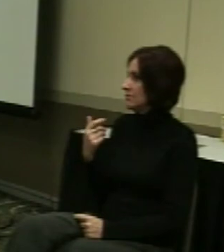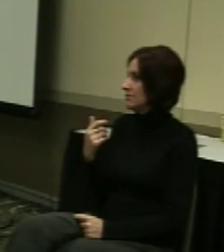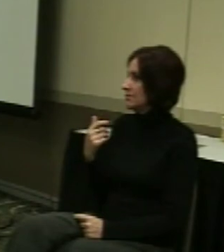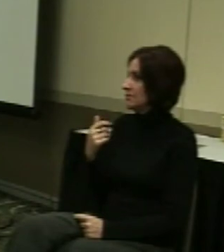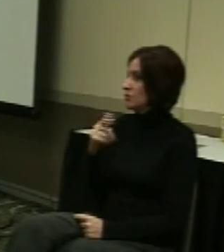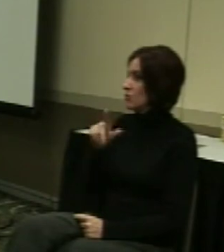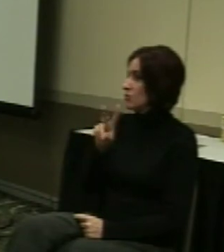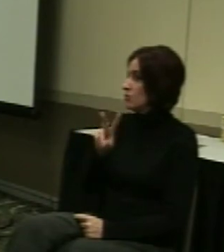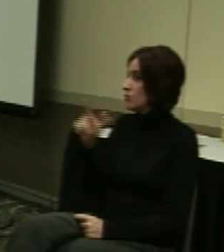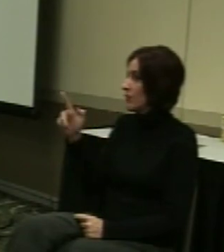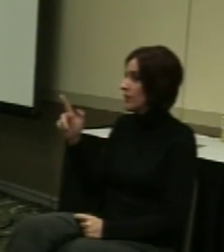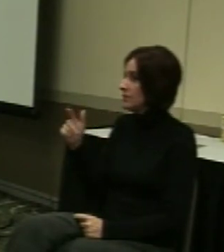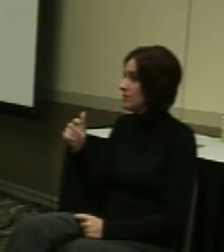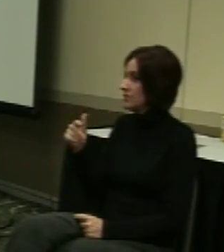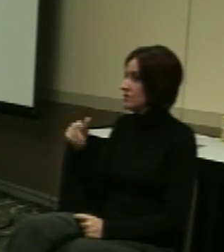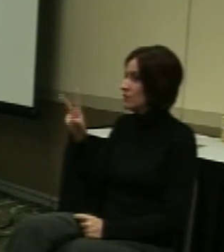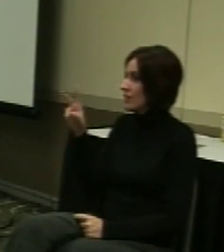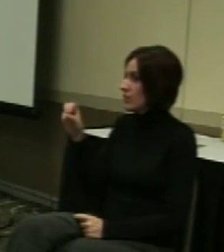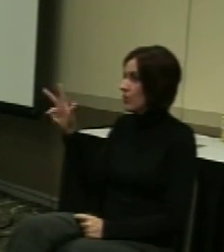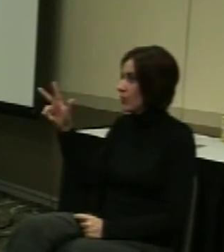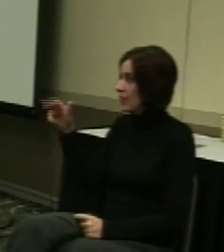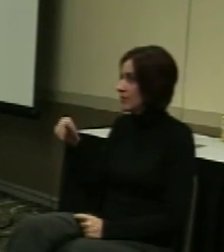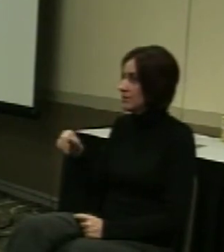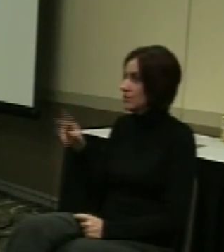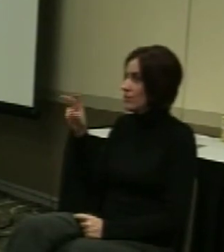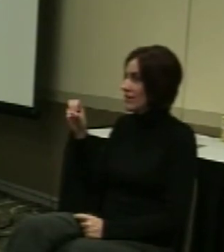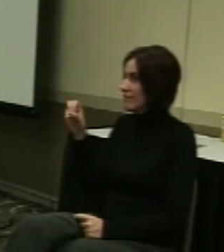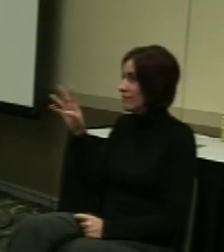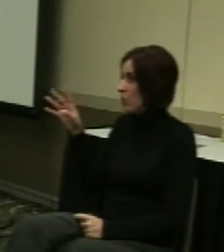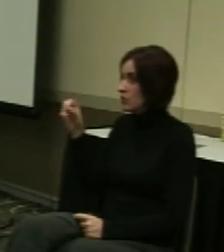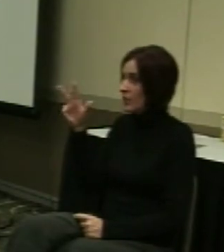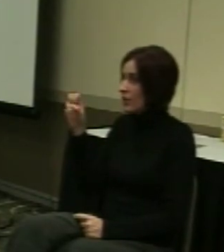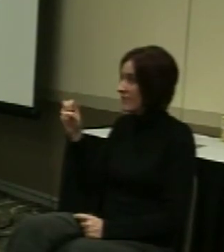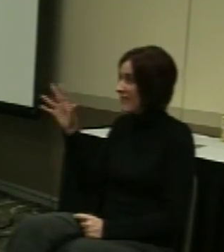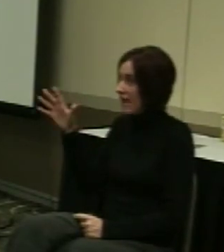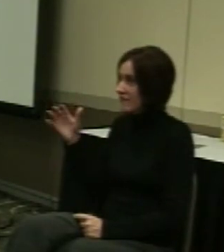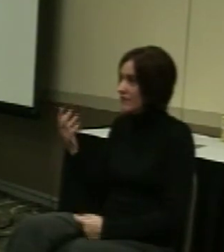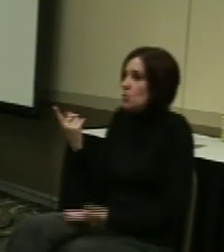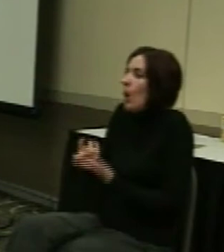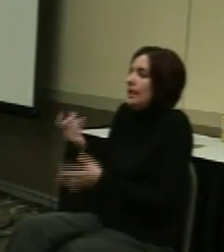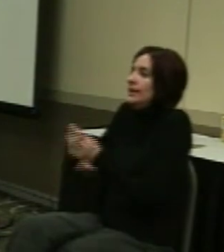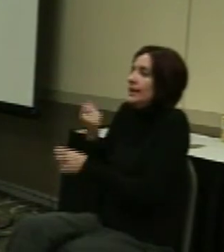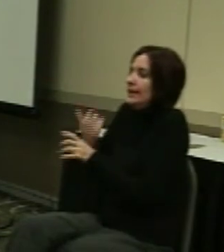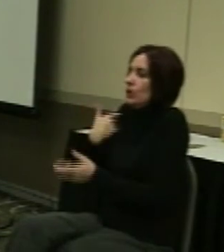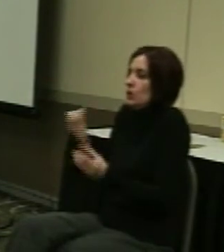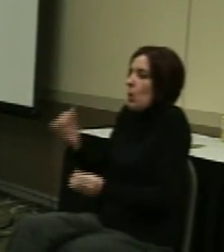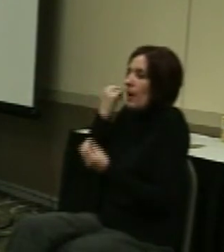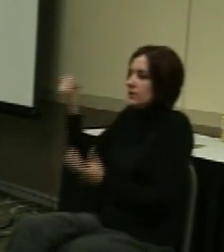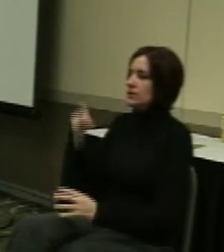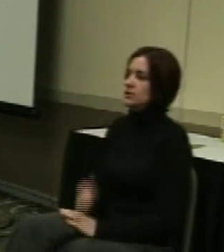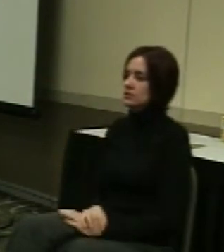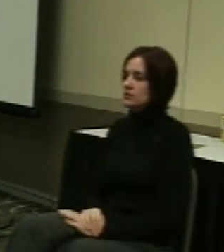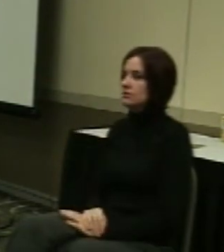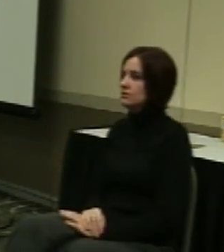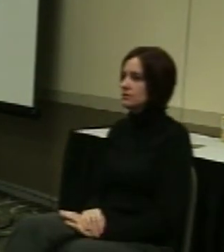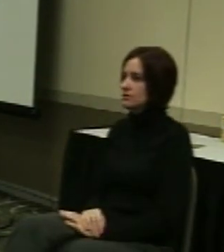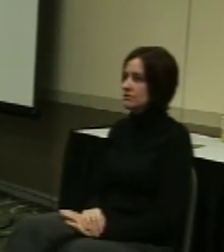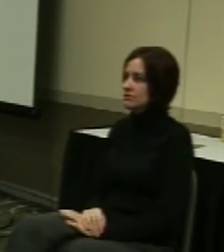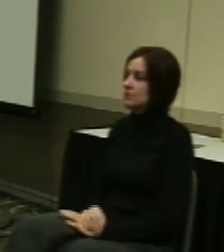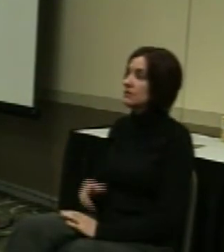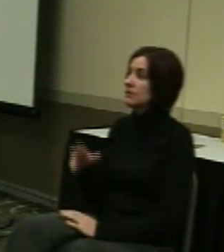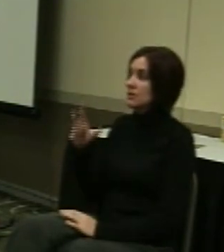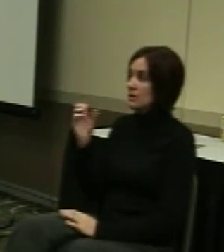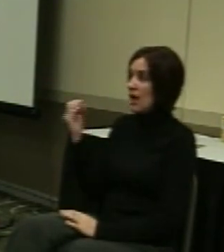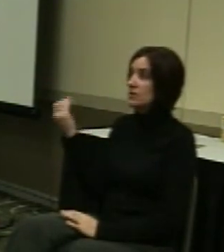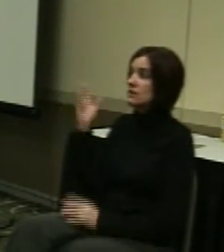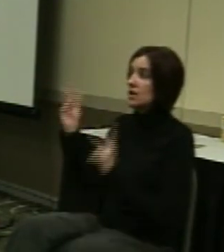2003, 2004, 2005. You do not know when it occurred. And those of us who have been